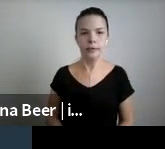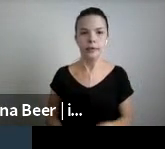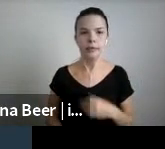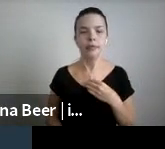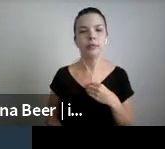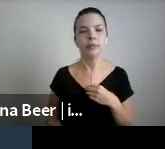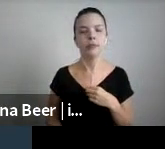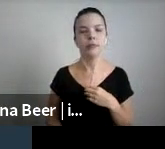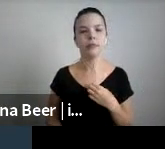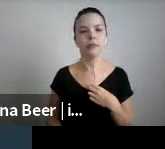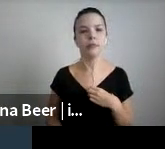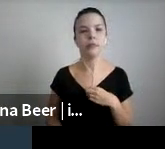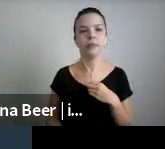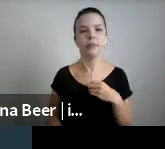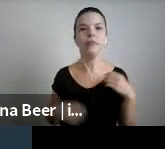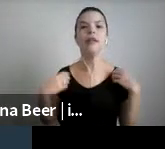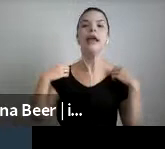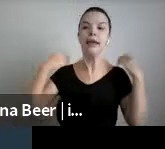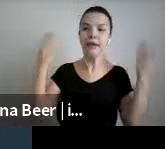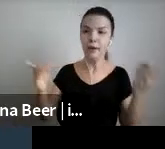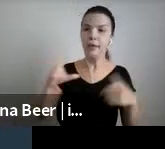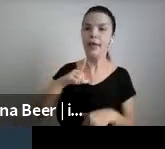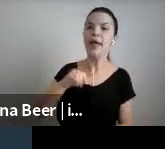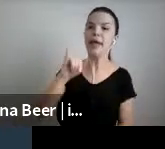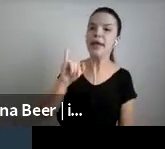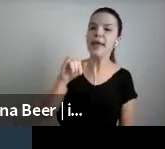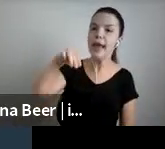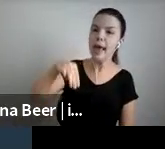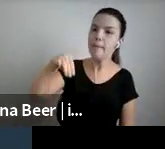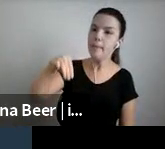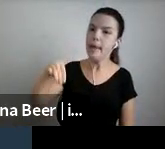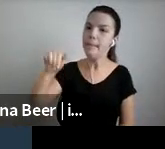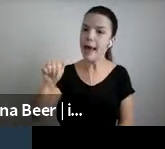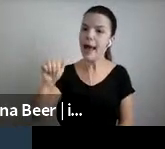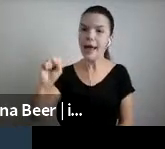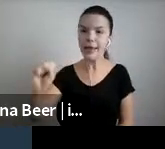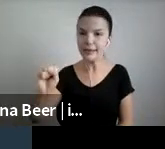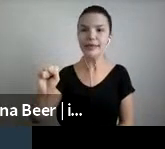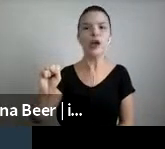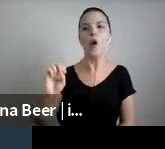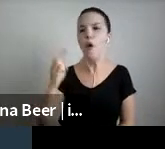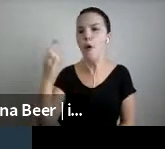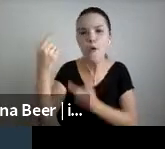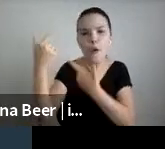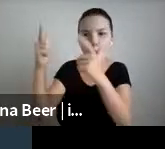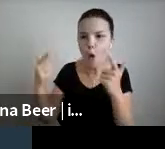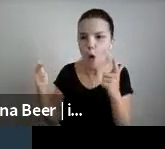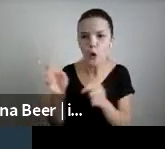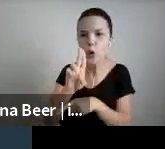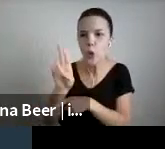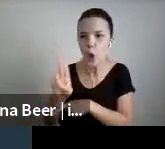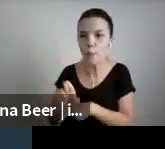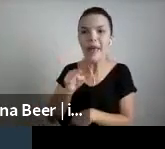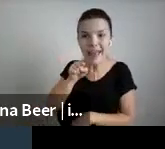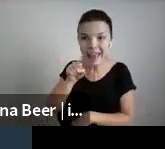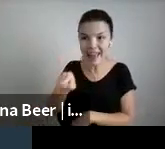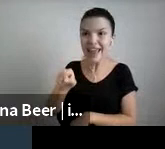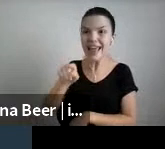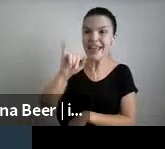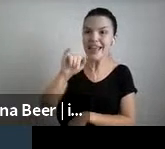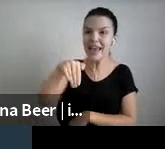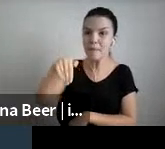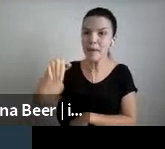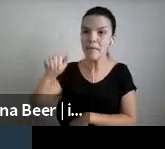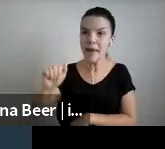IMAs, IMAs, EMAs, IMMAs, no matter what you call them, they're a place-based conservation